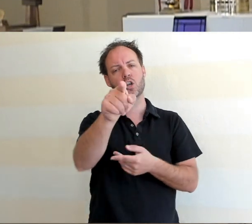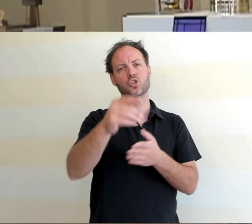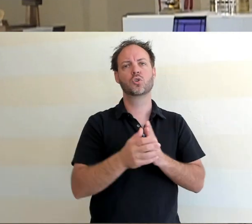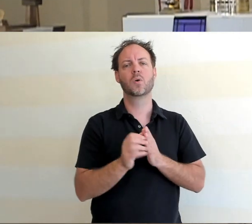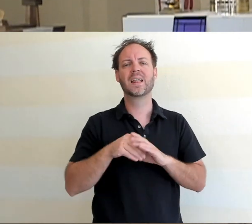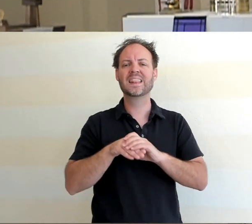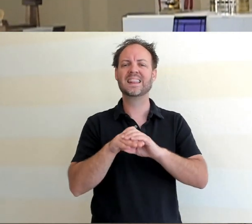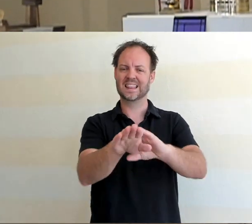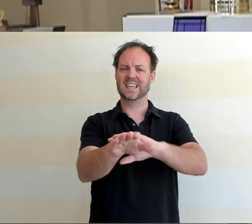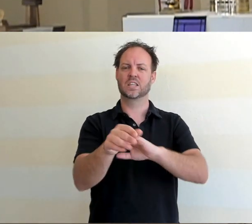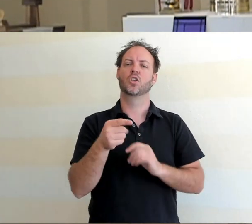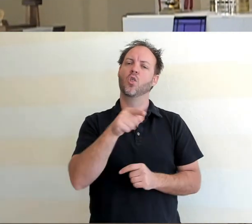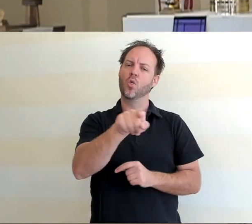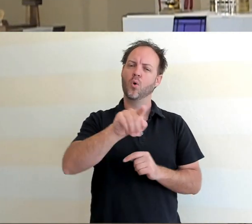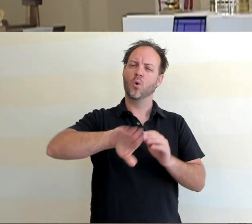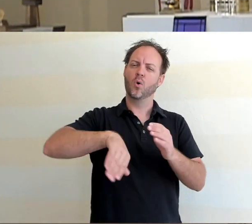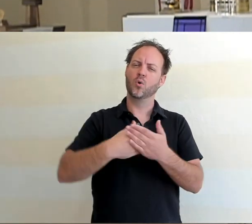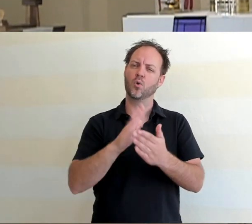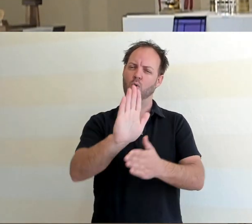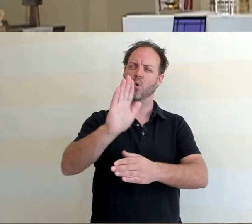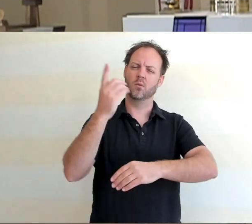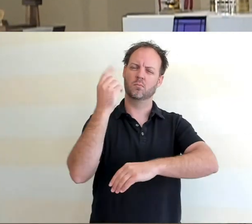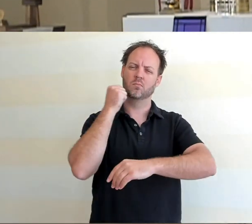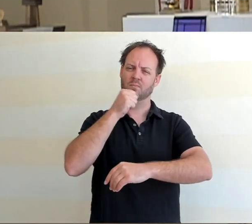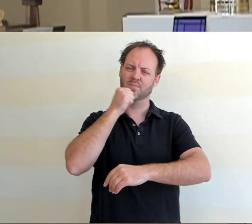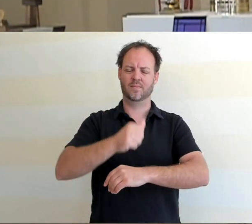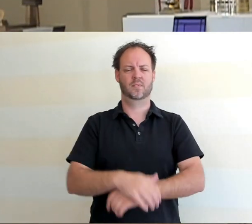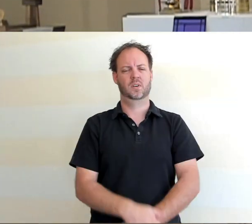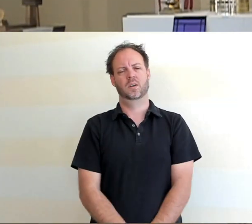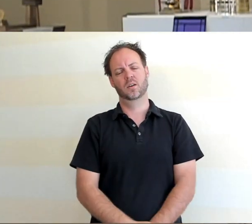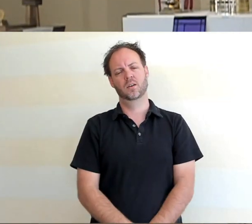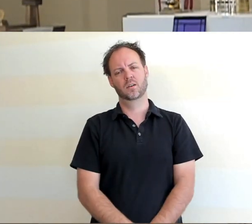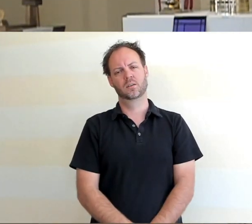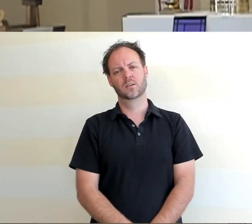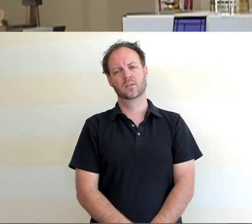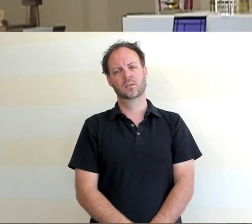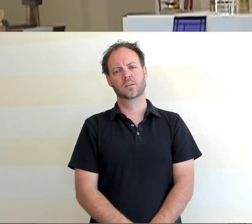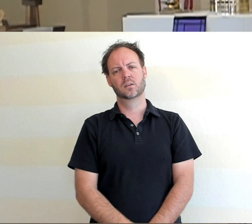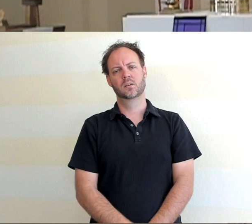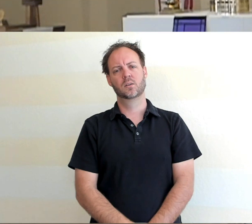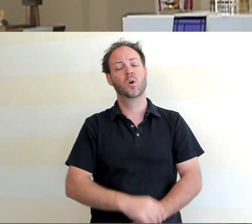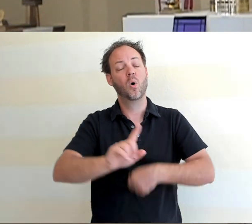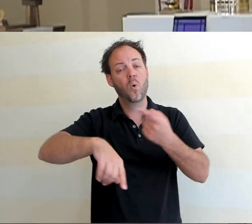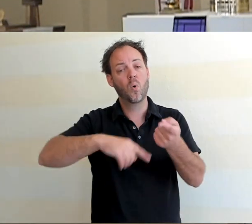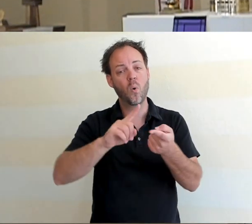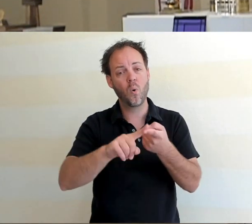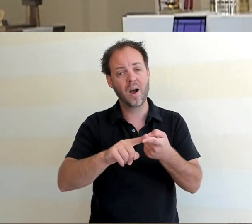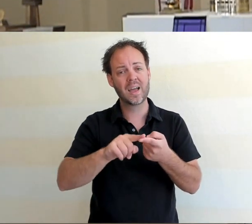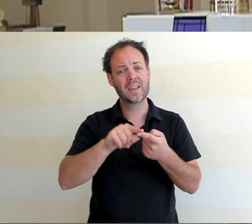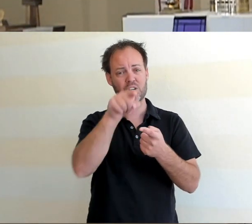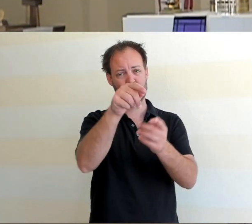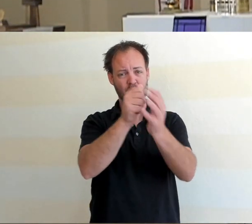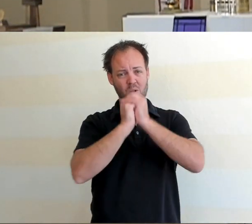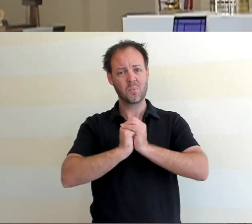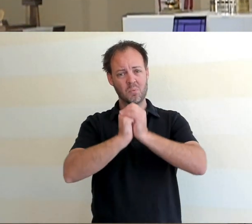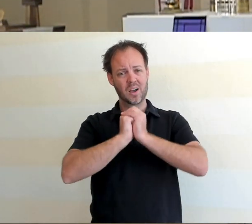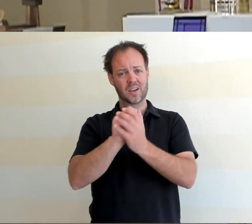to lead you as you go about your daily activities? When is it that you